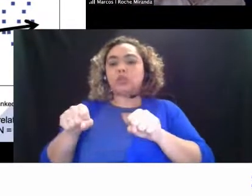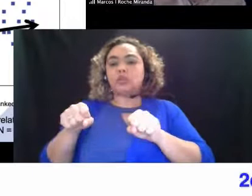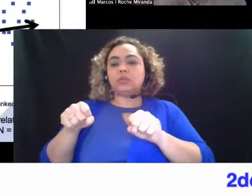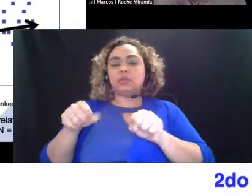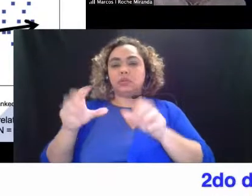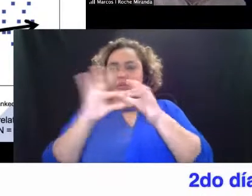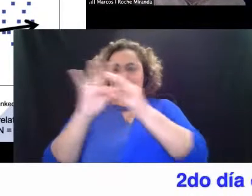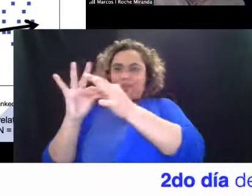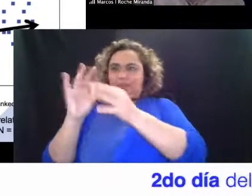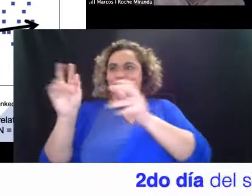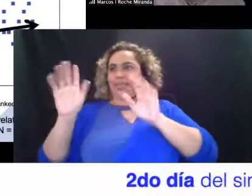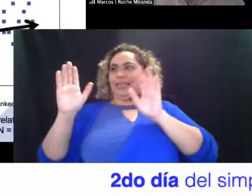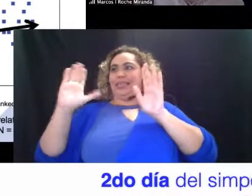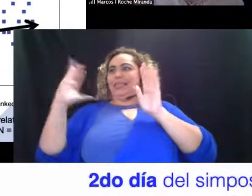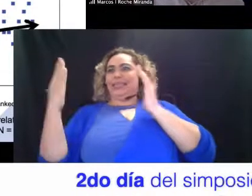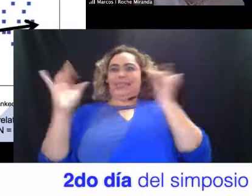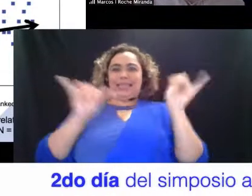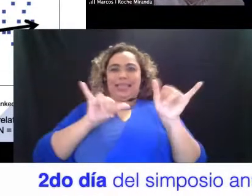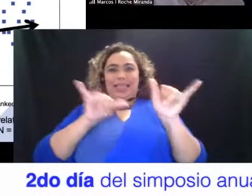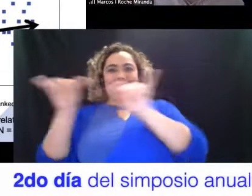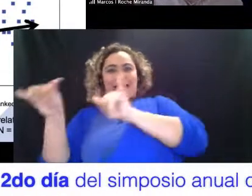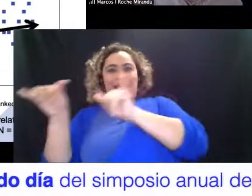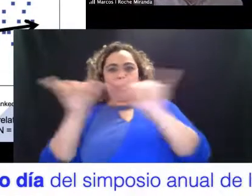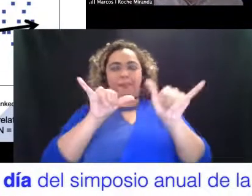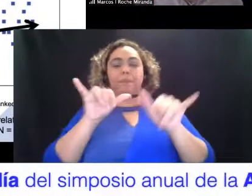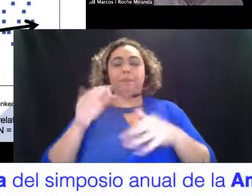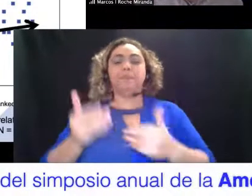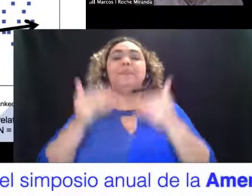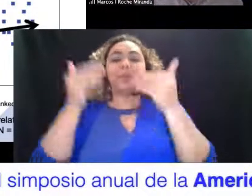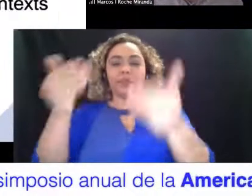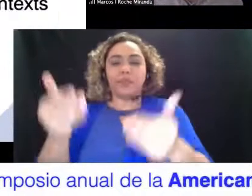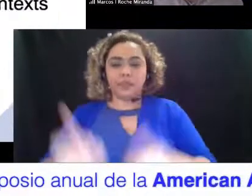2 variables. Next.